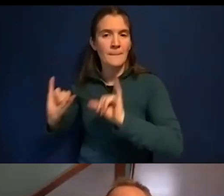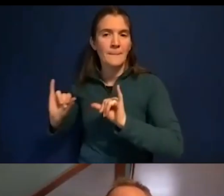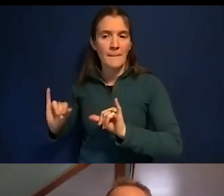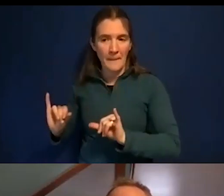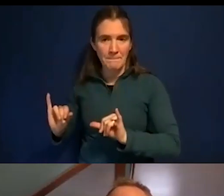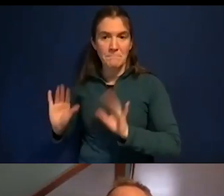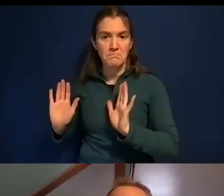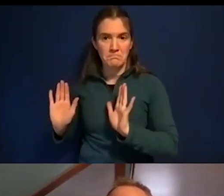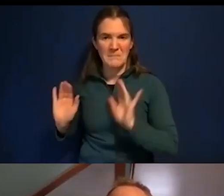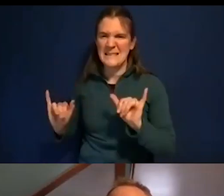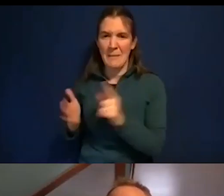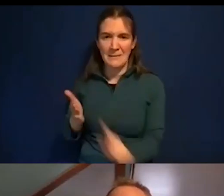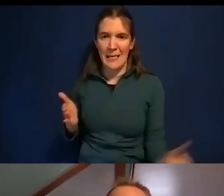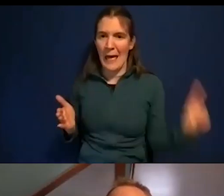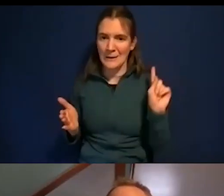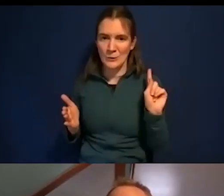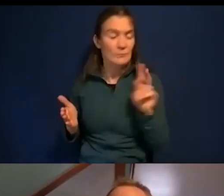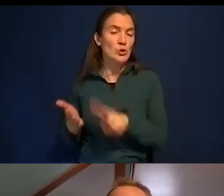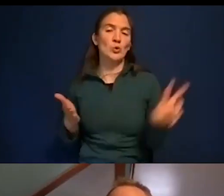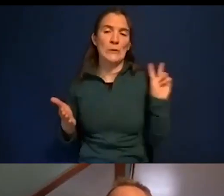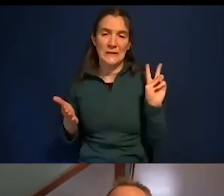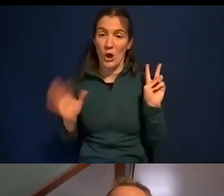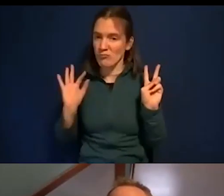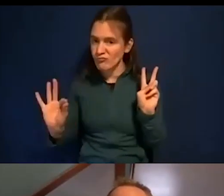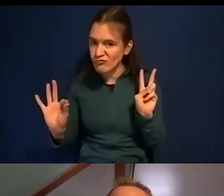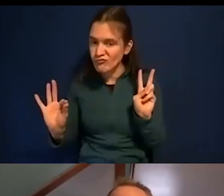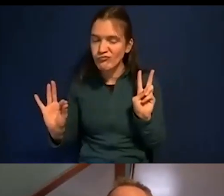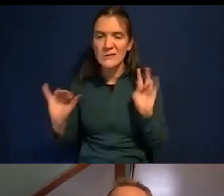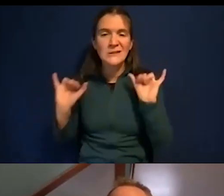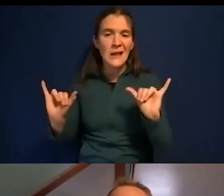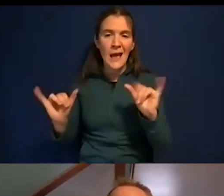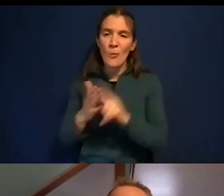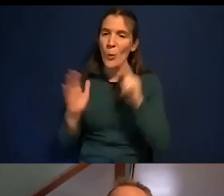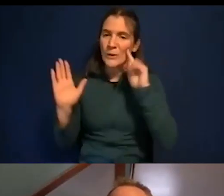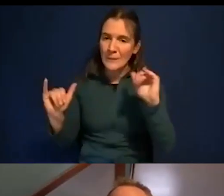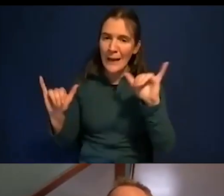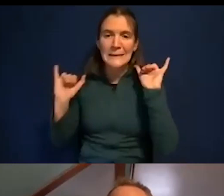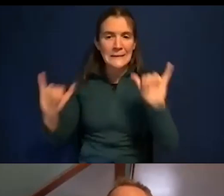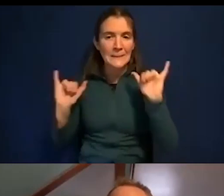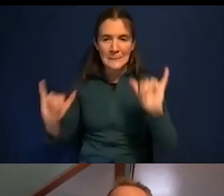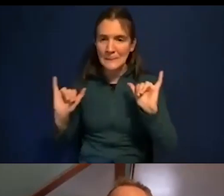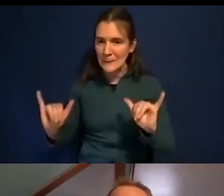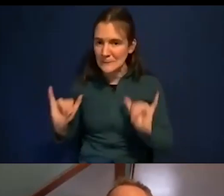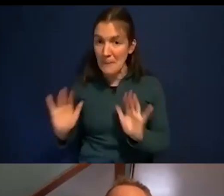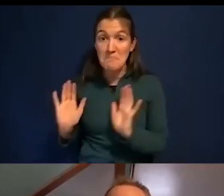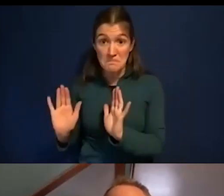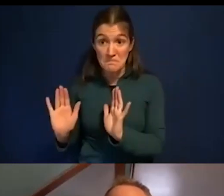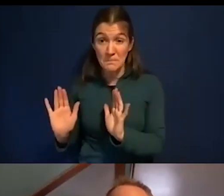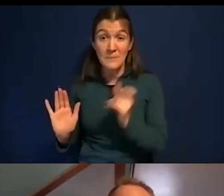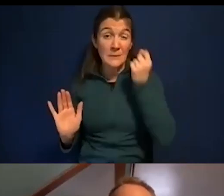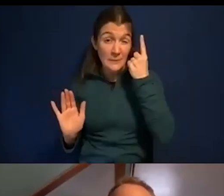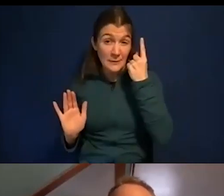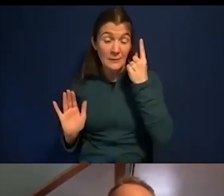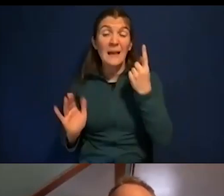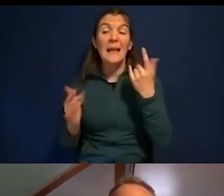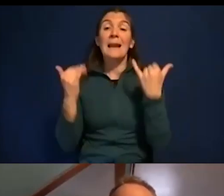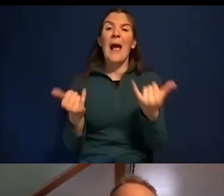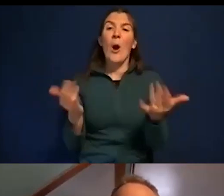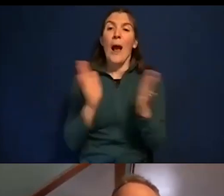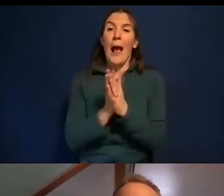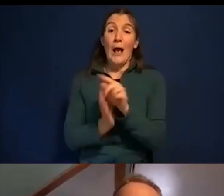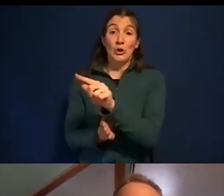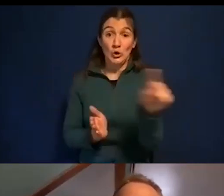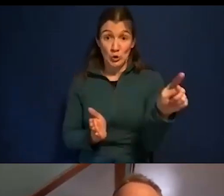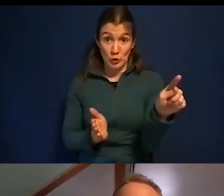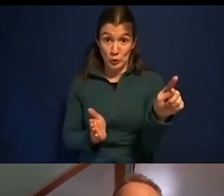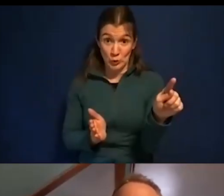are the same as what was originally proposed by staff, and the same as what you gave tentative approval to last time. We are asking this evening that unless